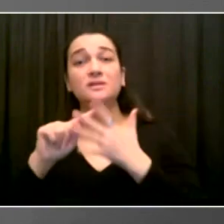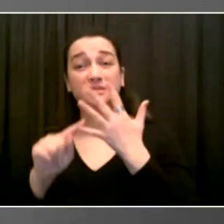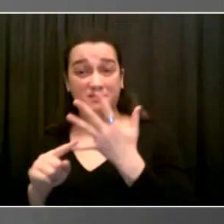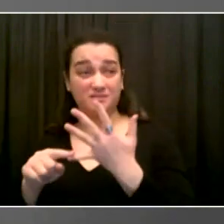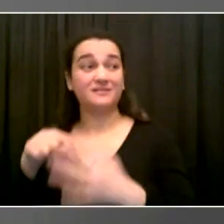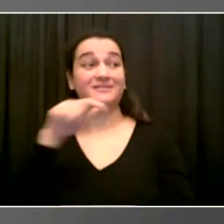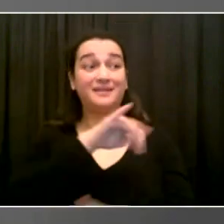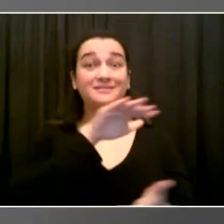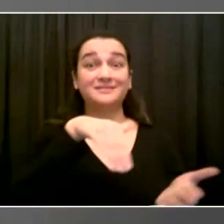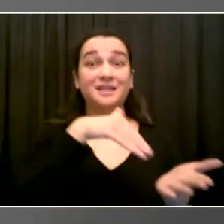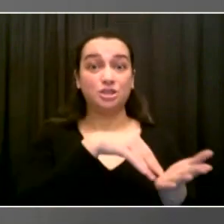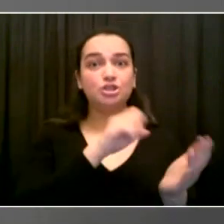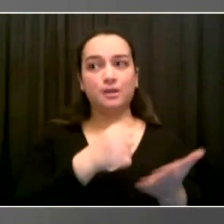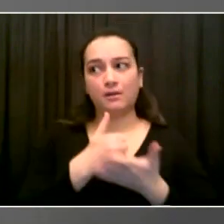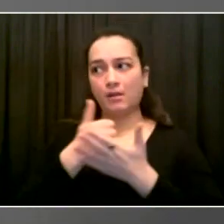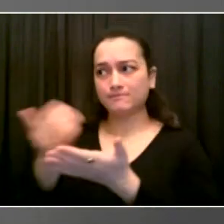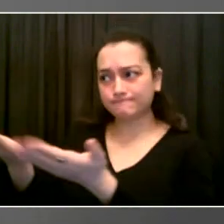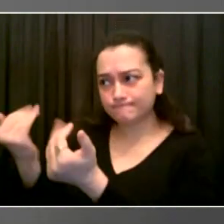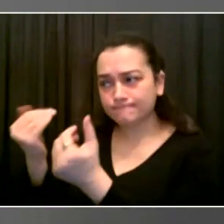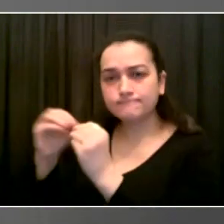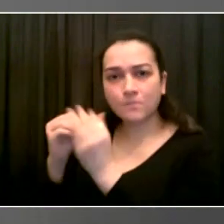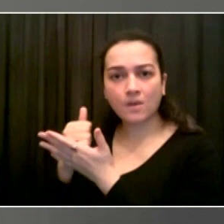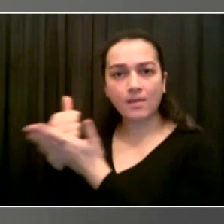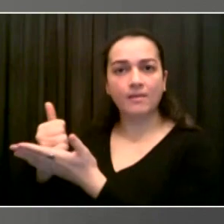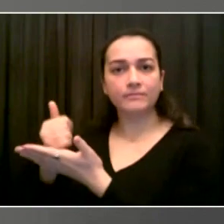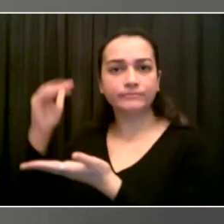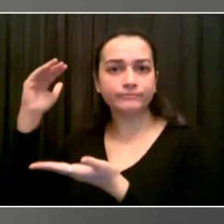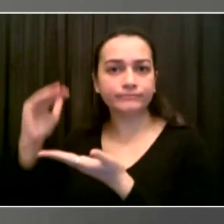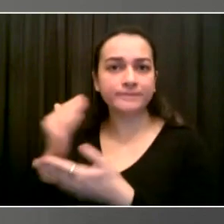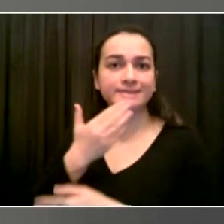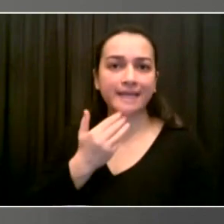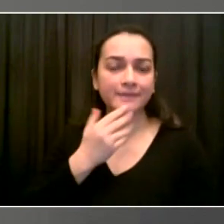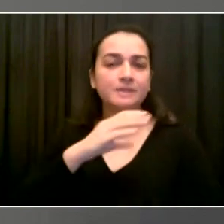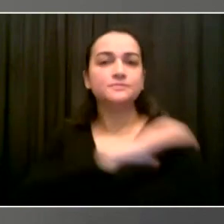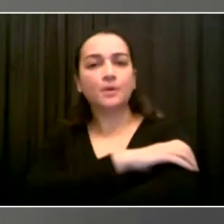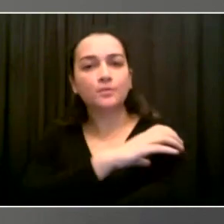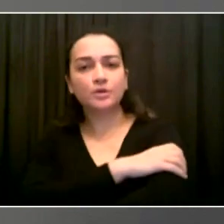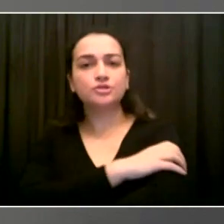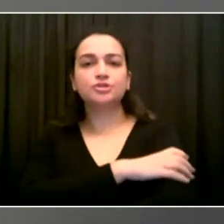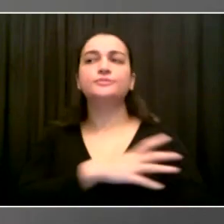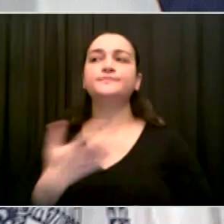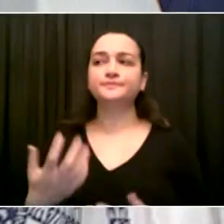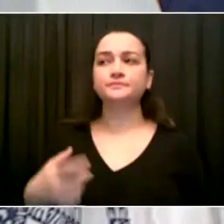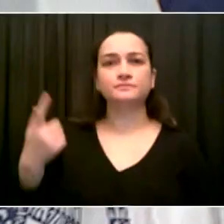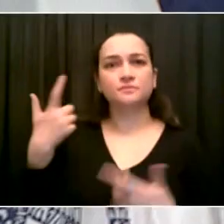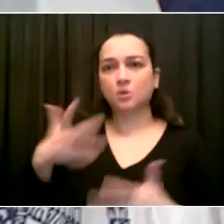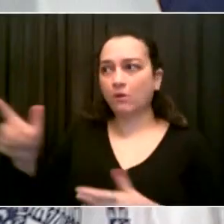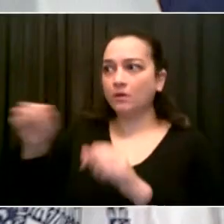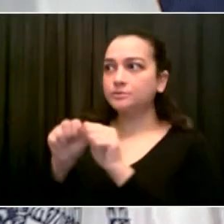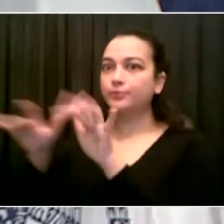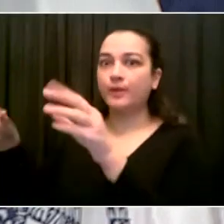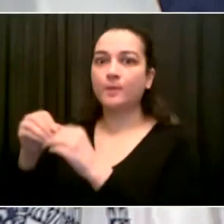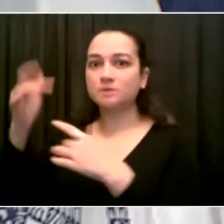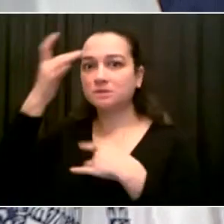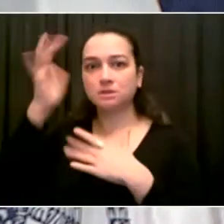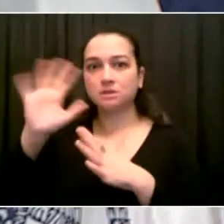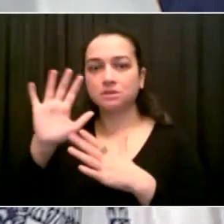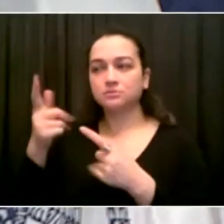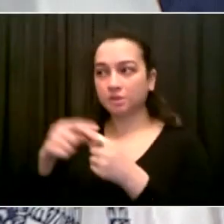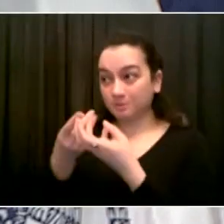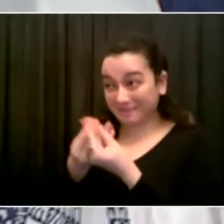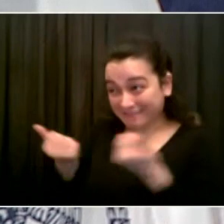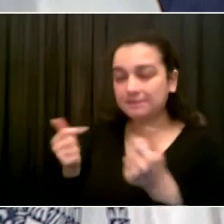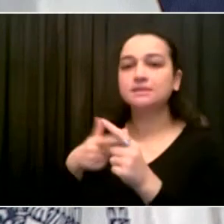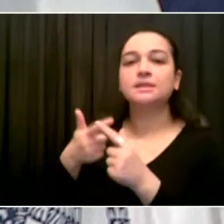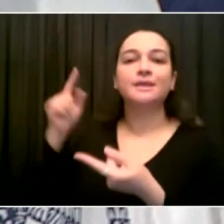and we'll use the centers for those things as well. Thank you. Thank you very much. Go ahead. We have time for 2 more. First,